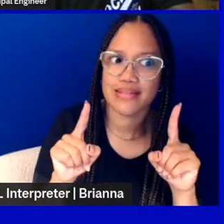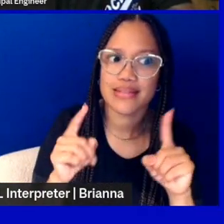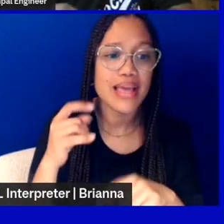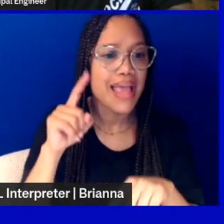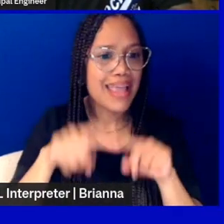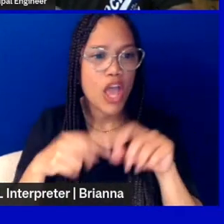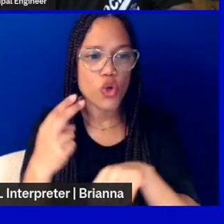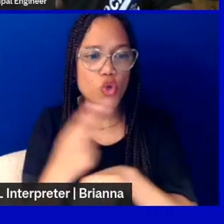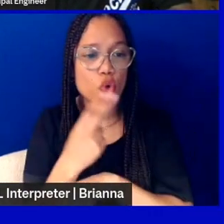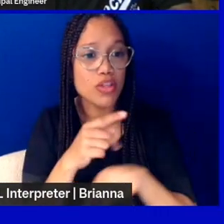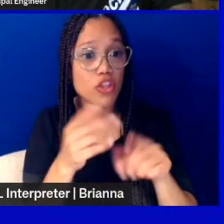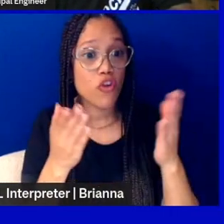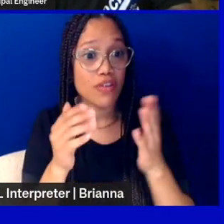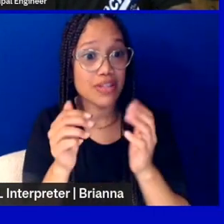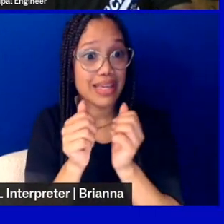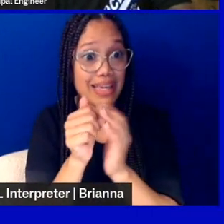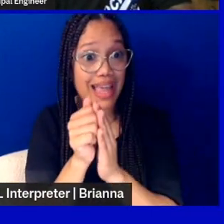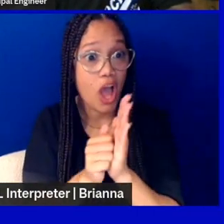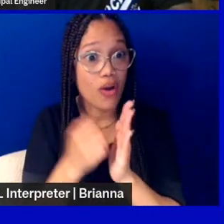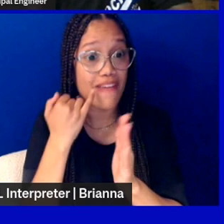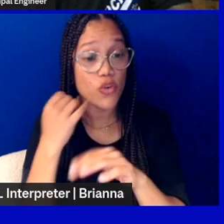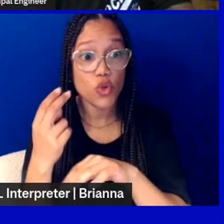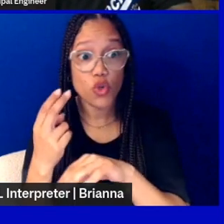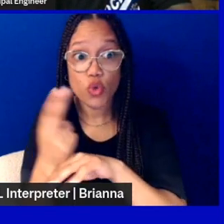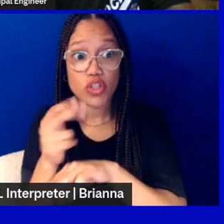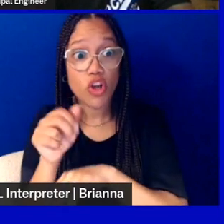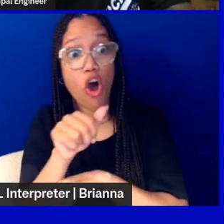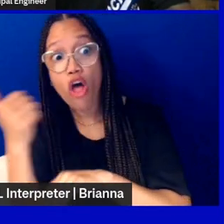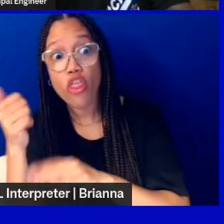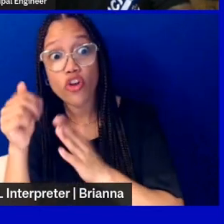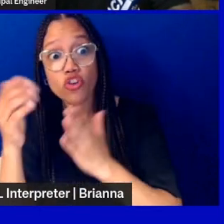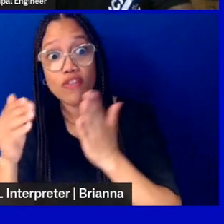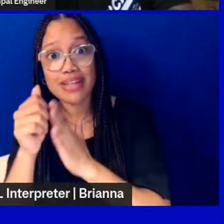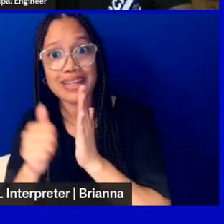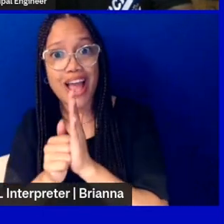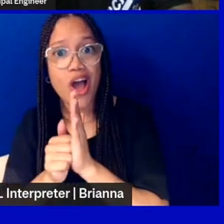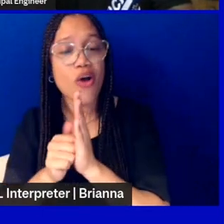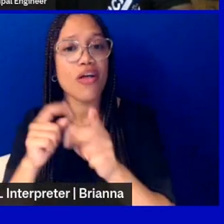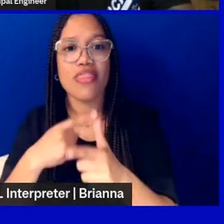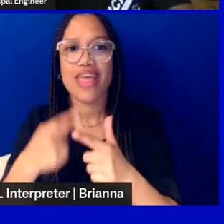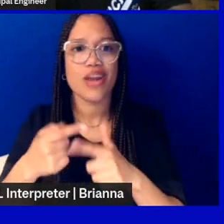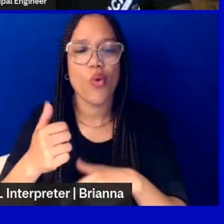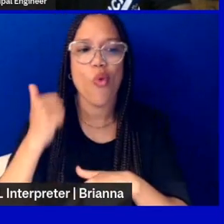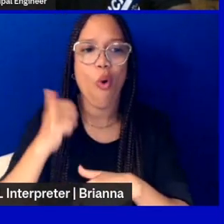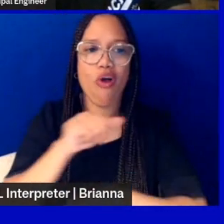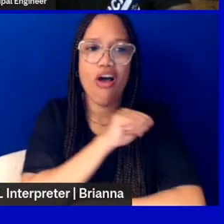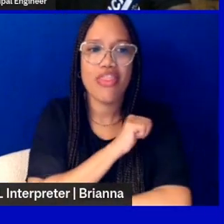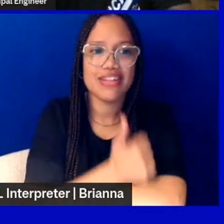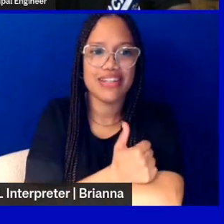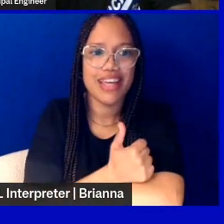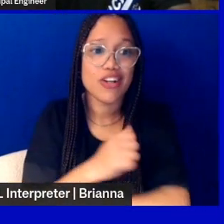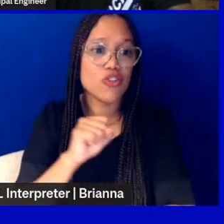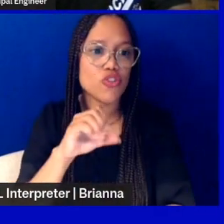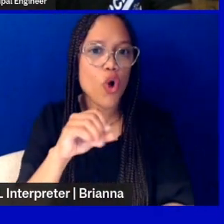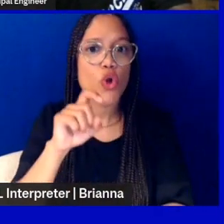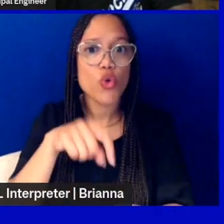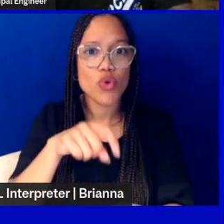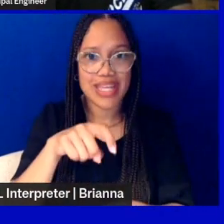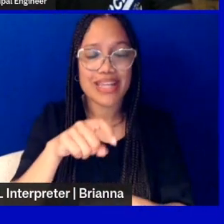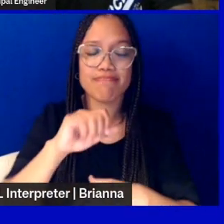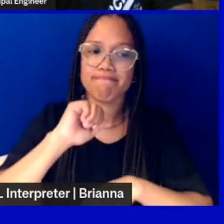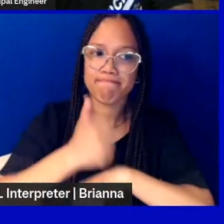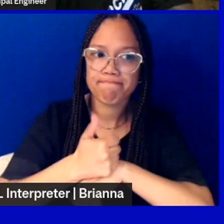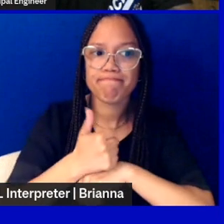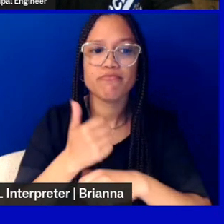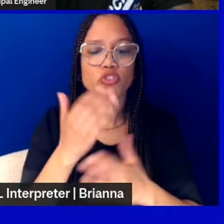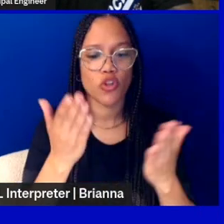the service account, or if you're using any other service account, your workloads will not be able to authenticate. So we need to have one service account also created.